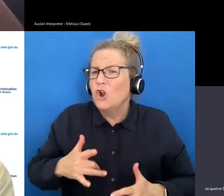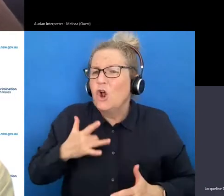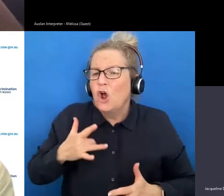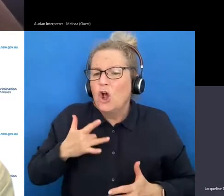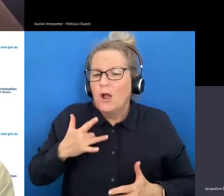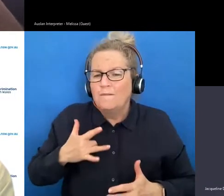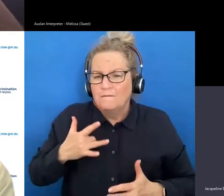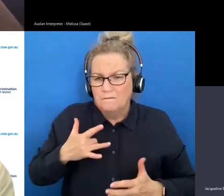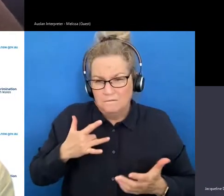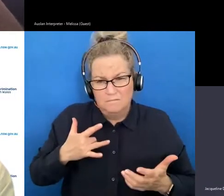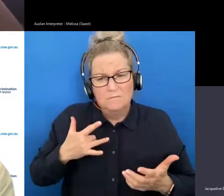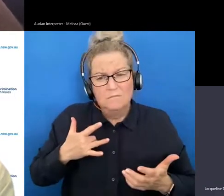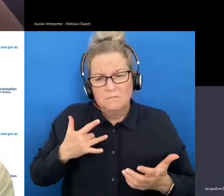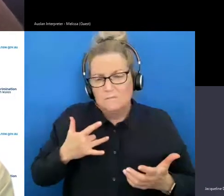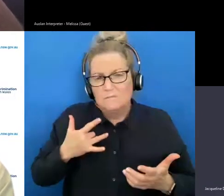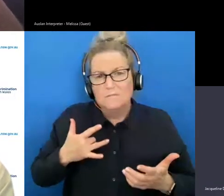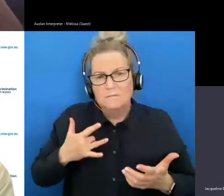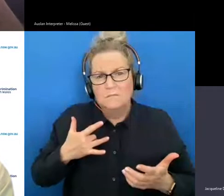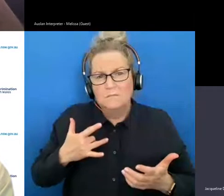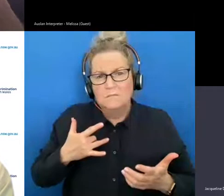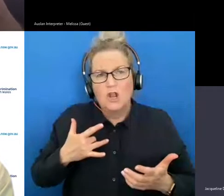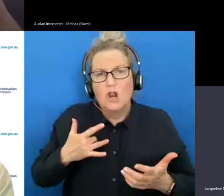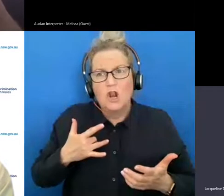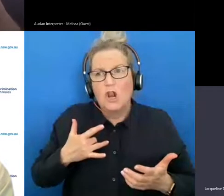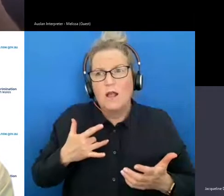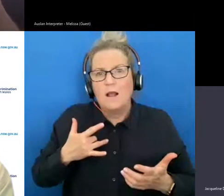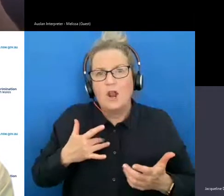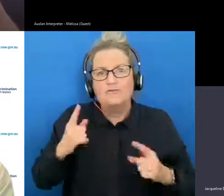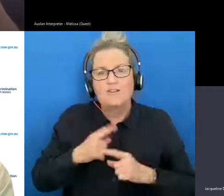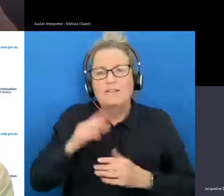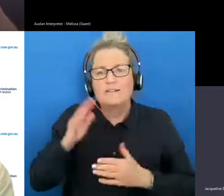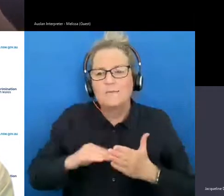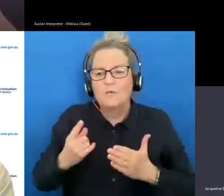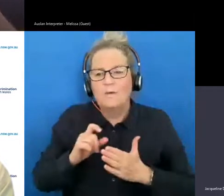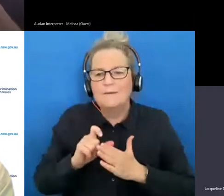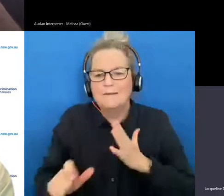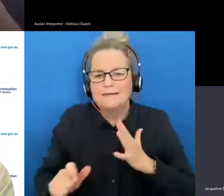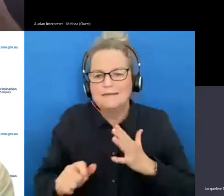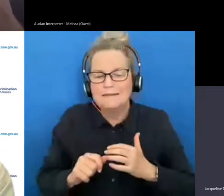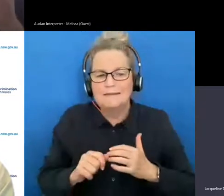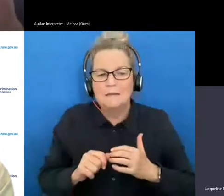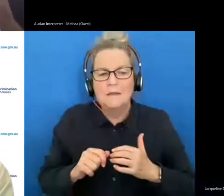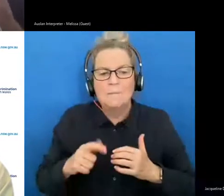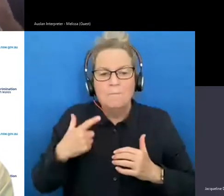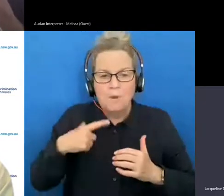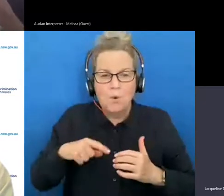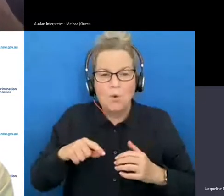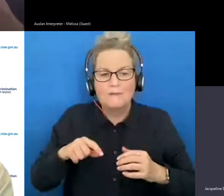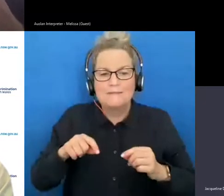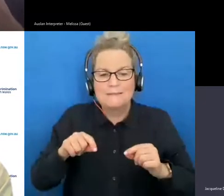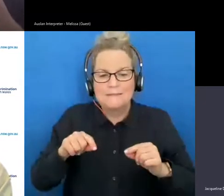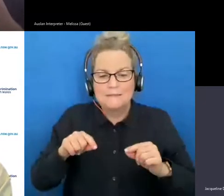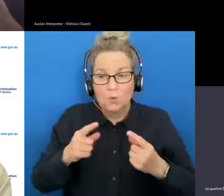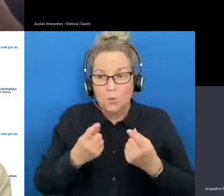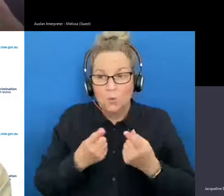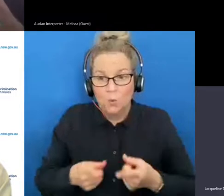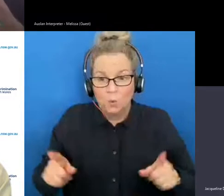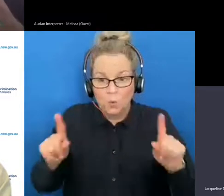for, you know, life-changing experience for people with disability, because it actually, we have the